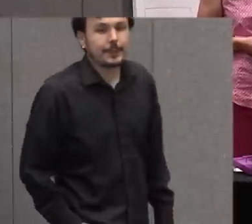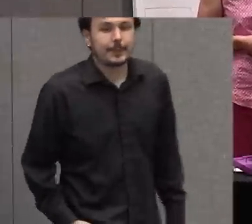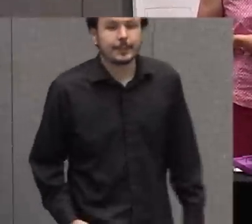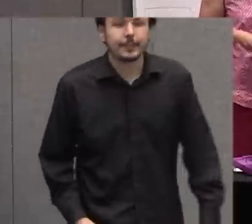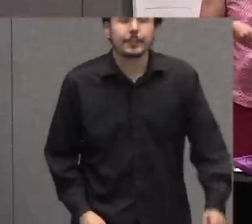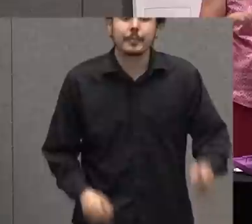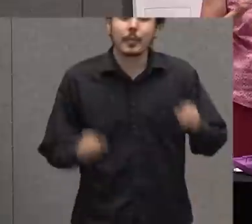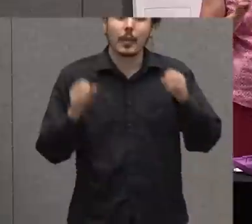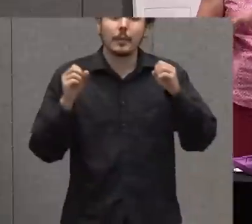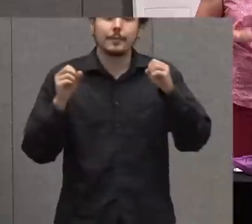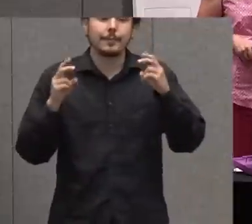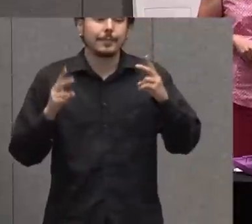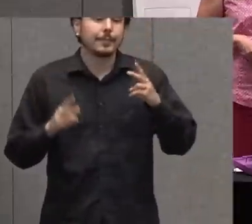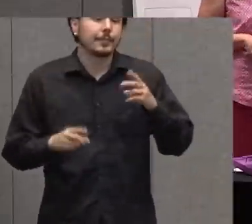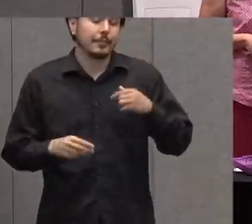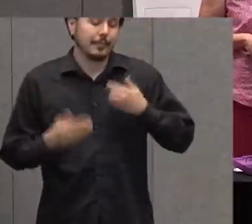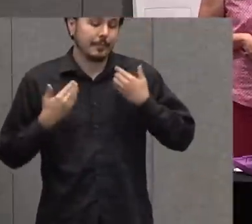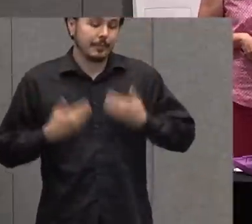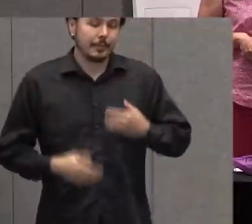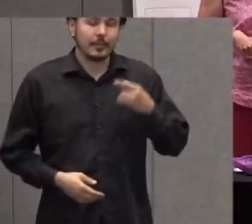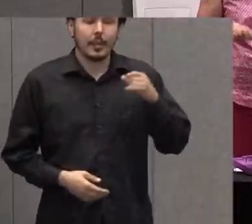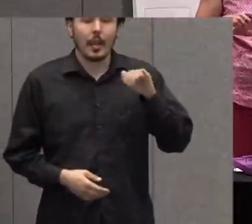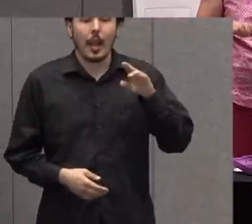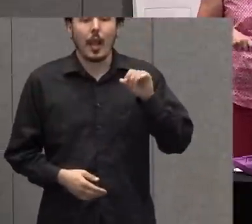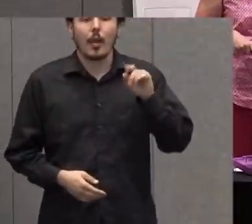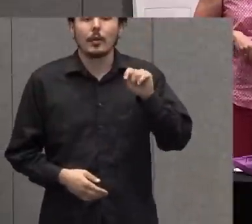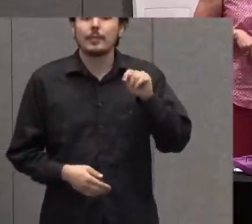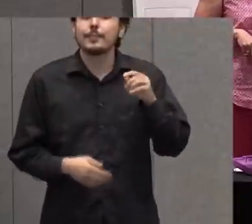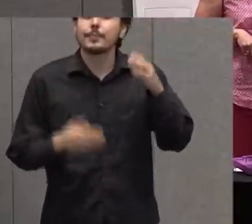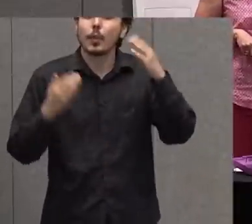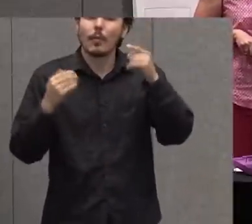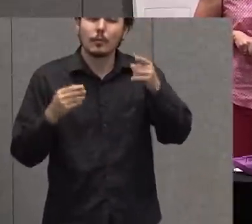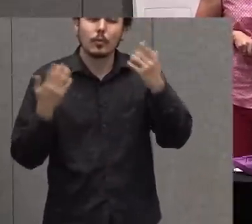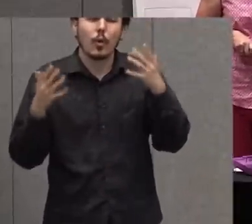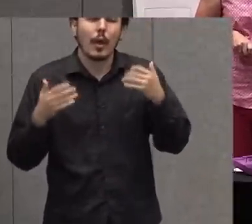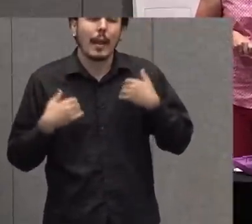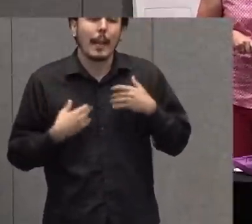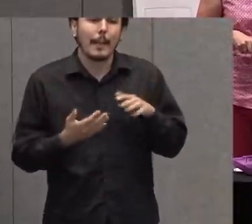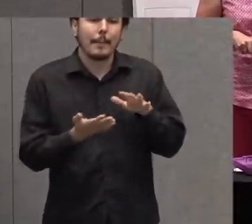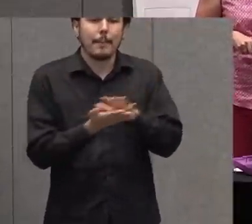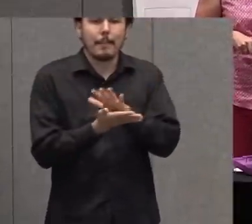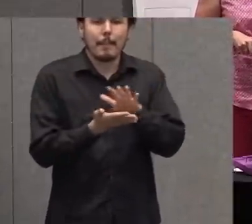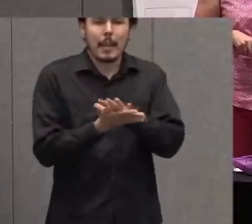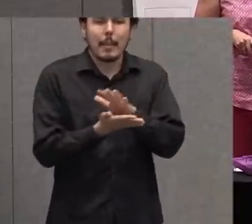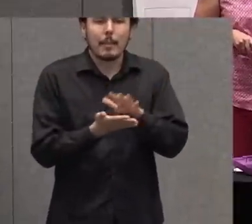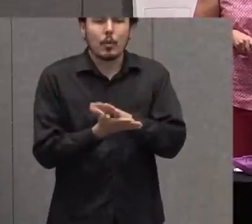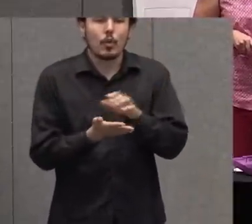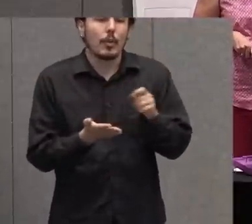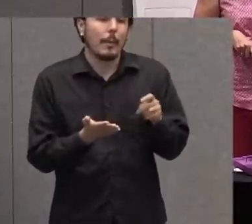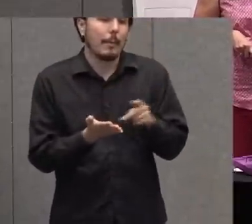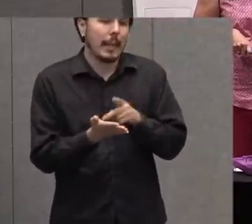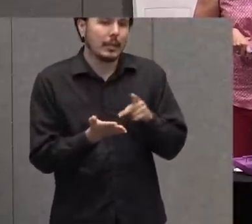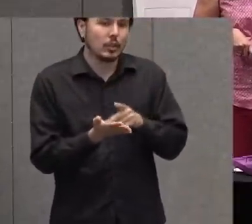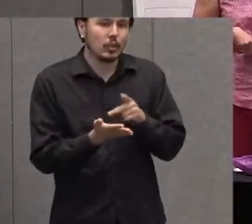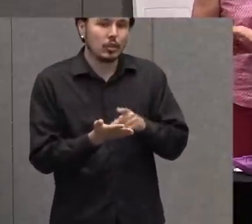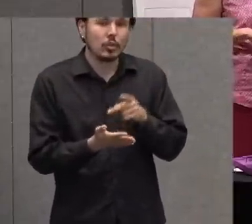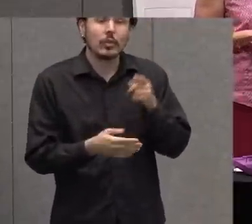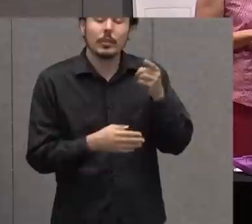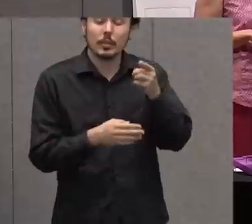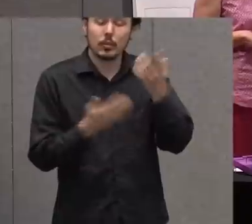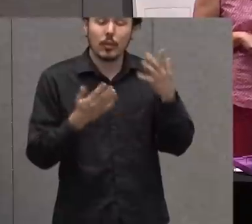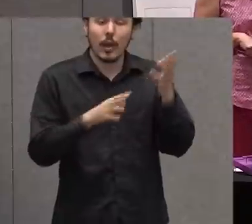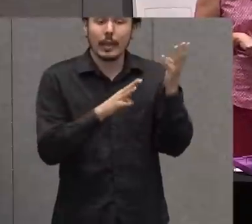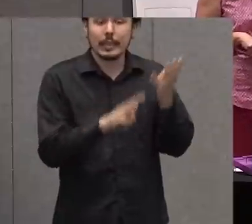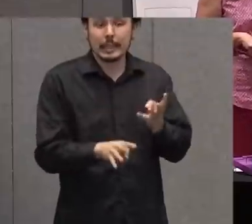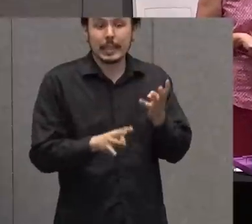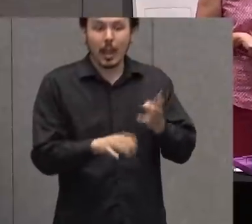so, go ahead and make sure you have a paper and pencil, or else that you have downloaded the actual task, which is the